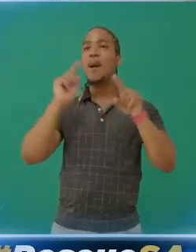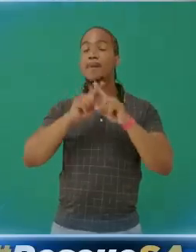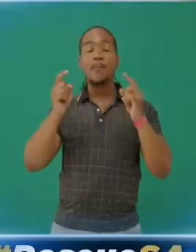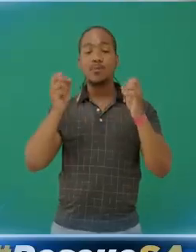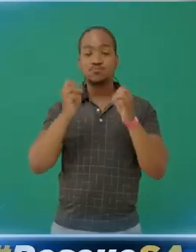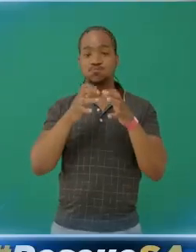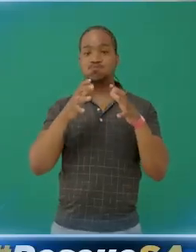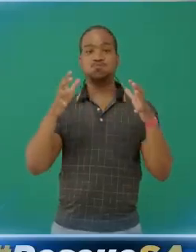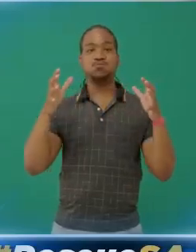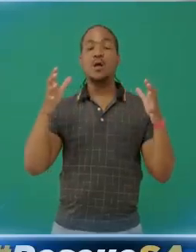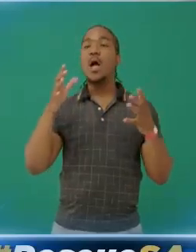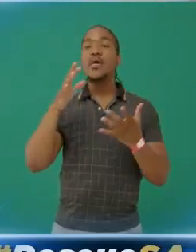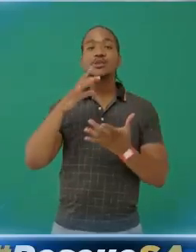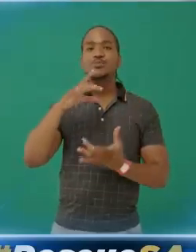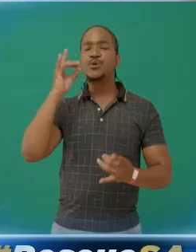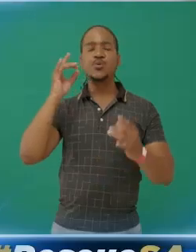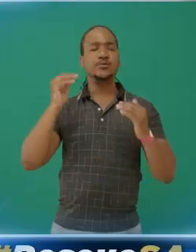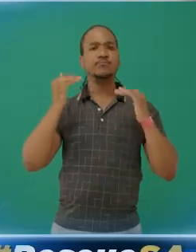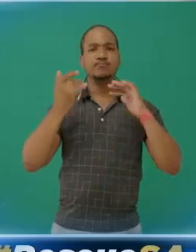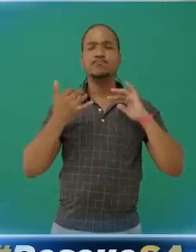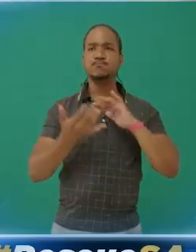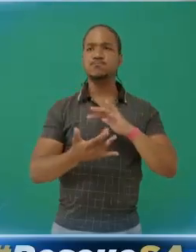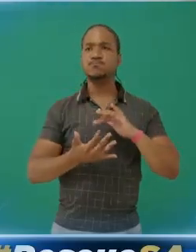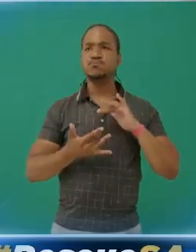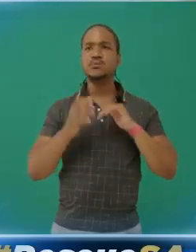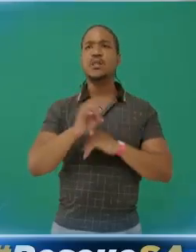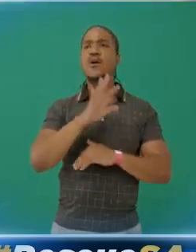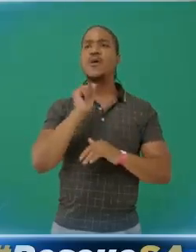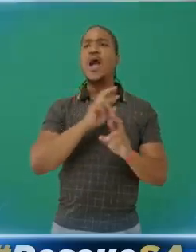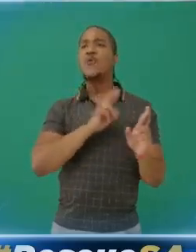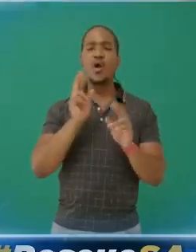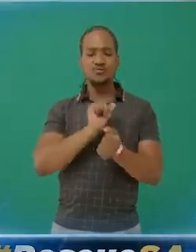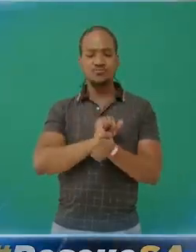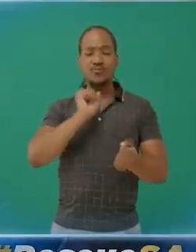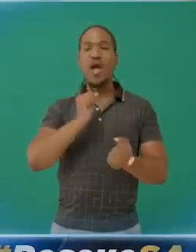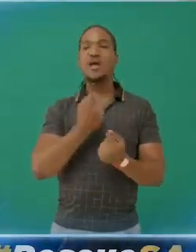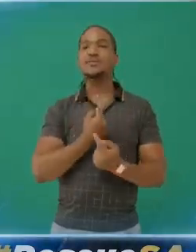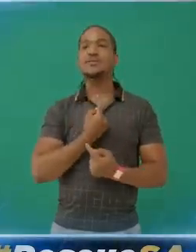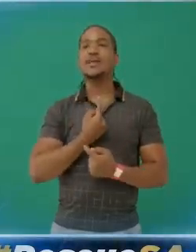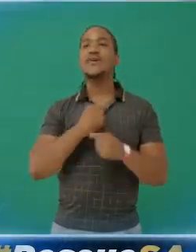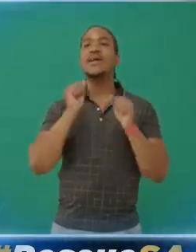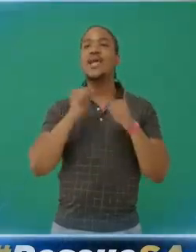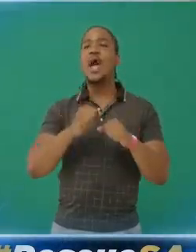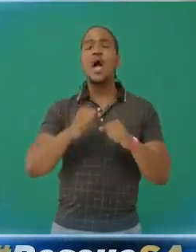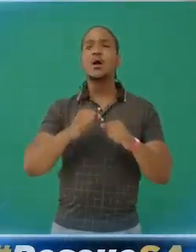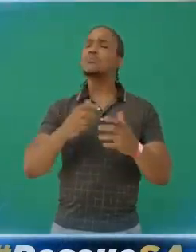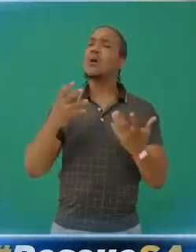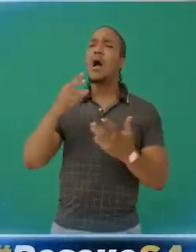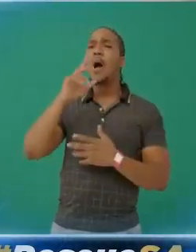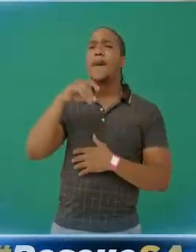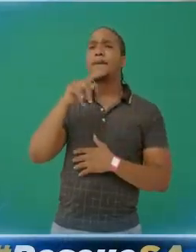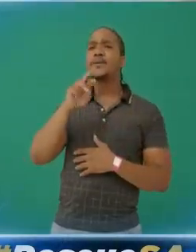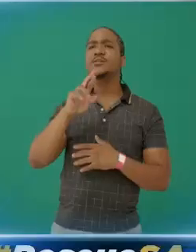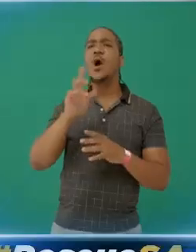the spirit is high. South Africans are ready to rescue themselves. No, it is an absolute vibe. Peter, welcome to the